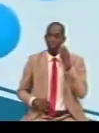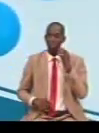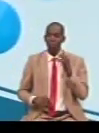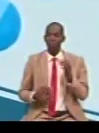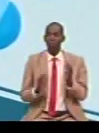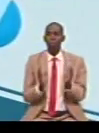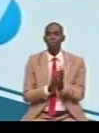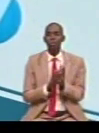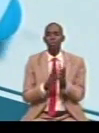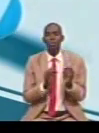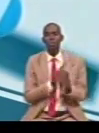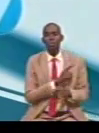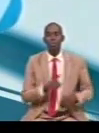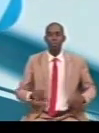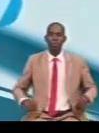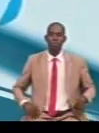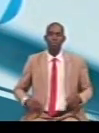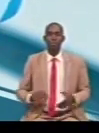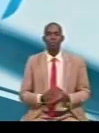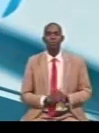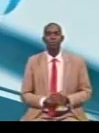Praise the Lord.